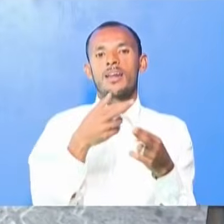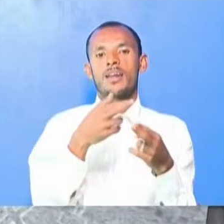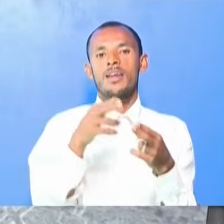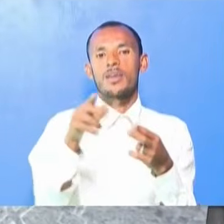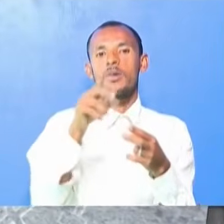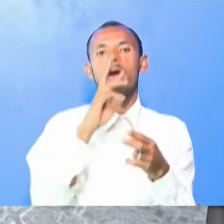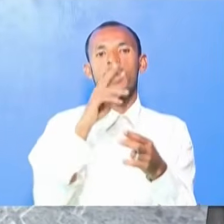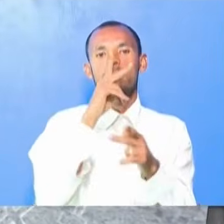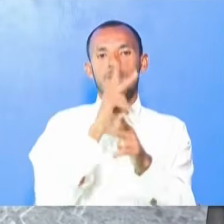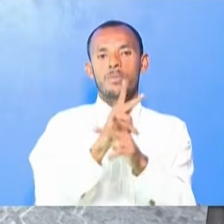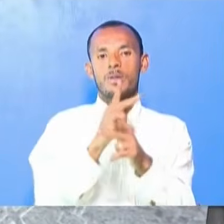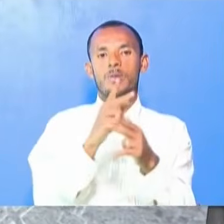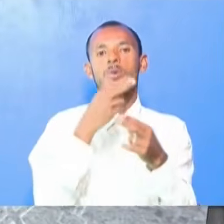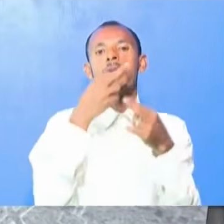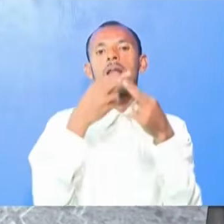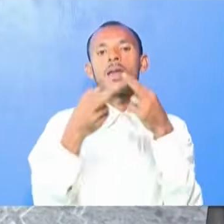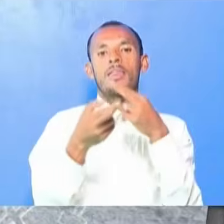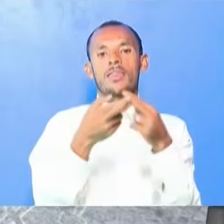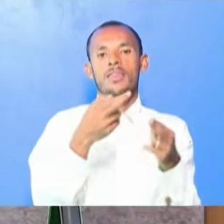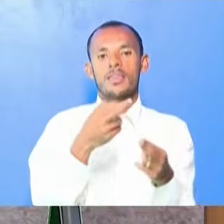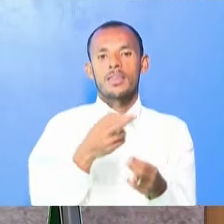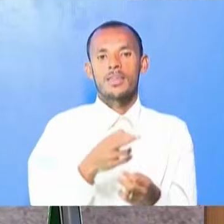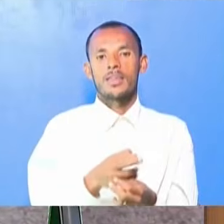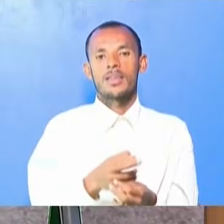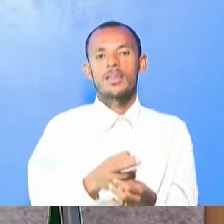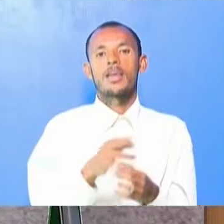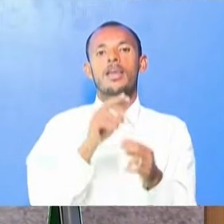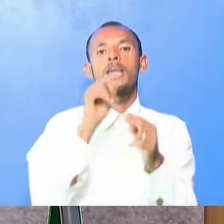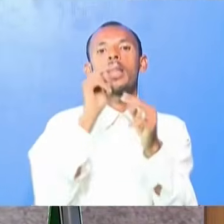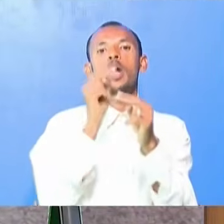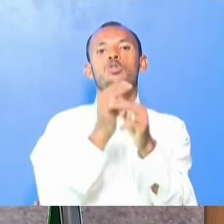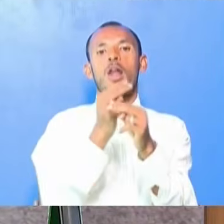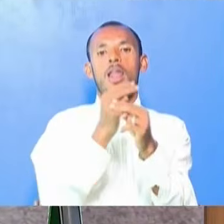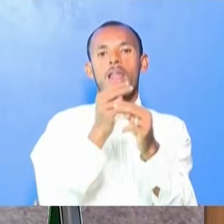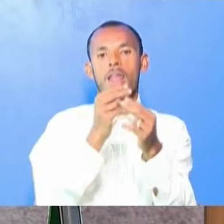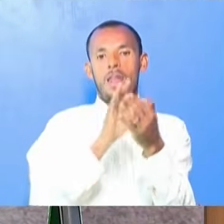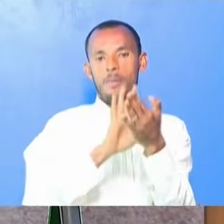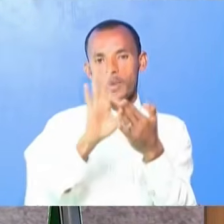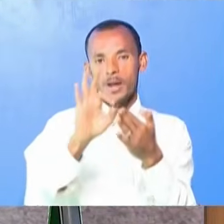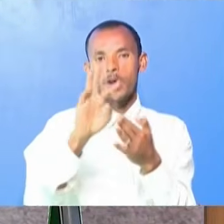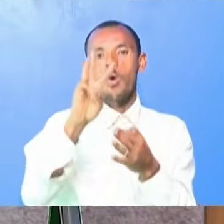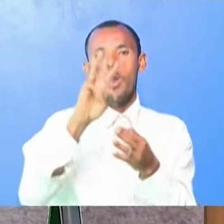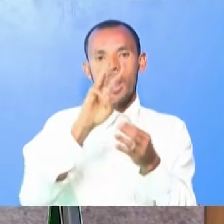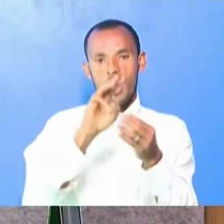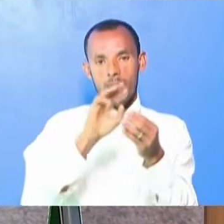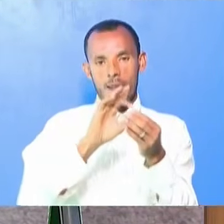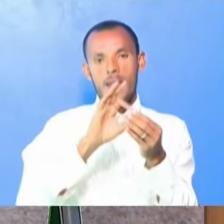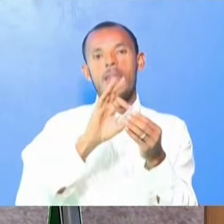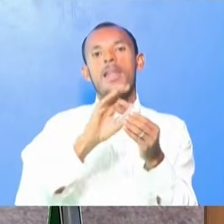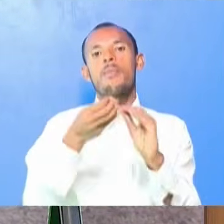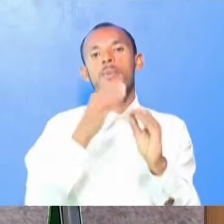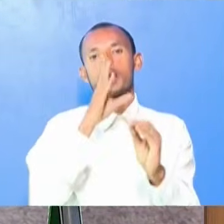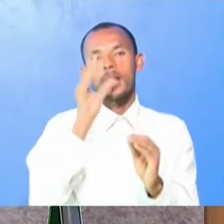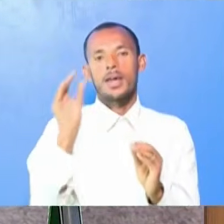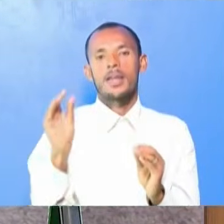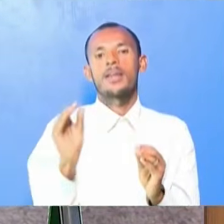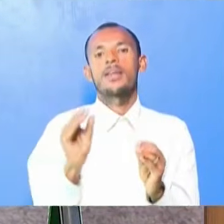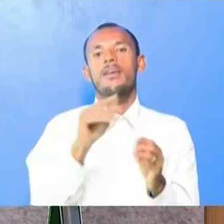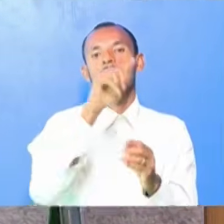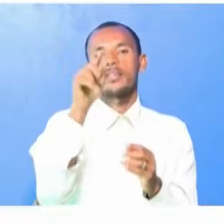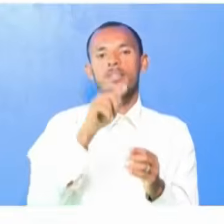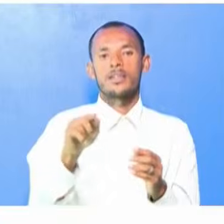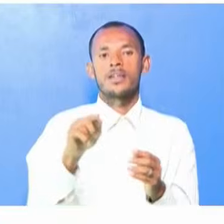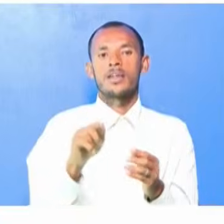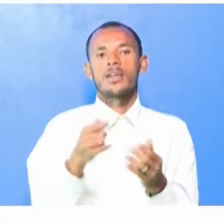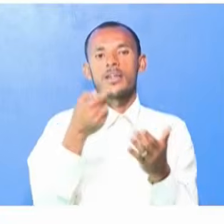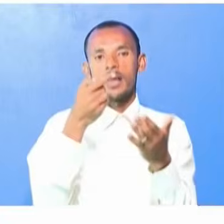are expected to relate natural number, whole number, and set of integer. So here,